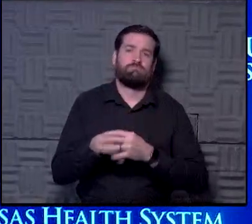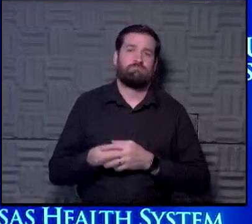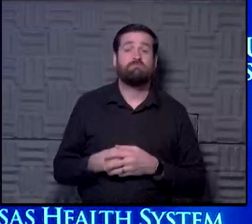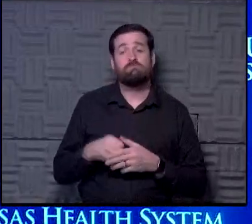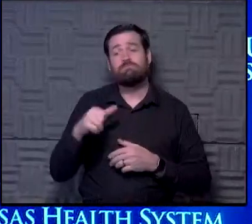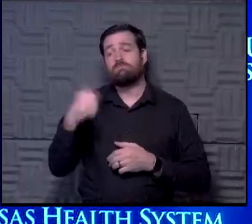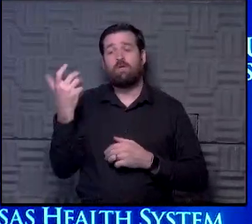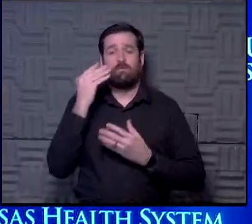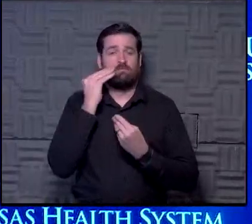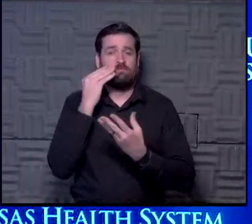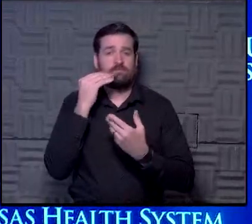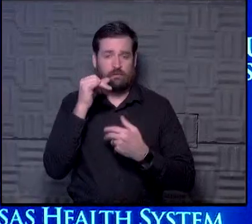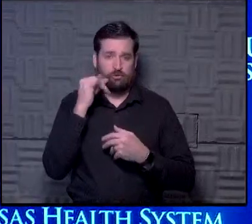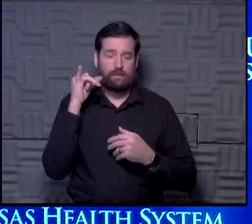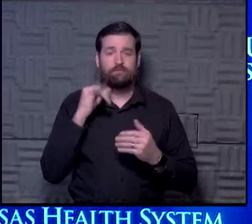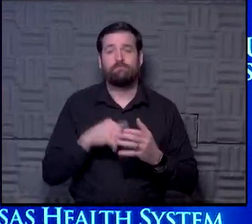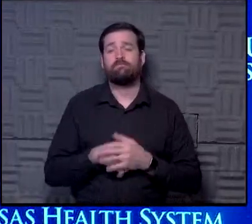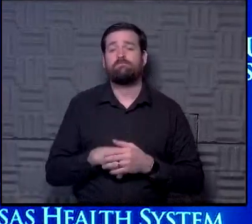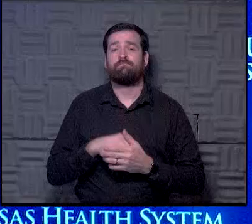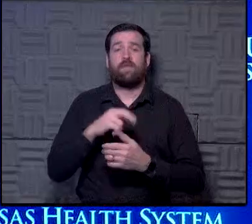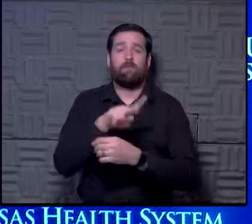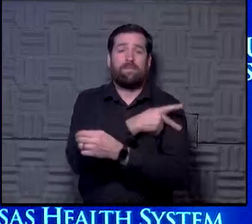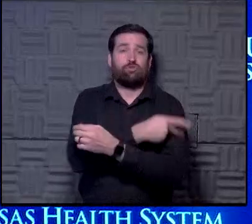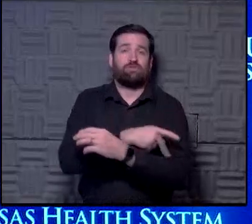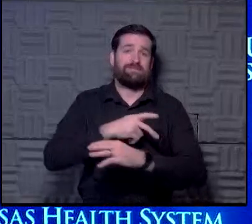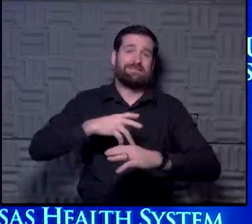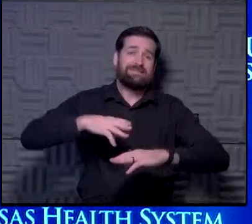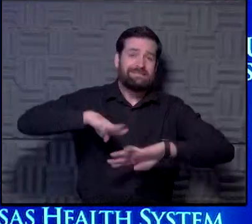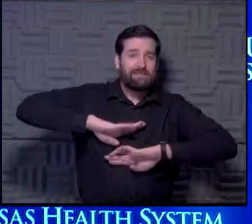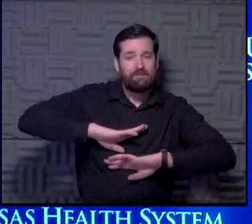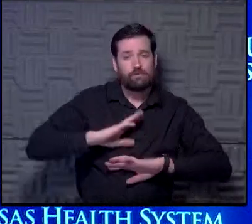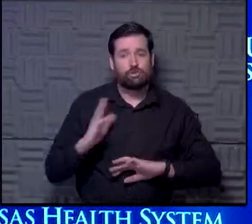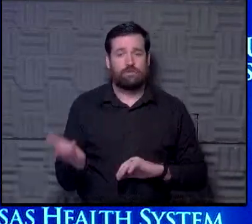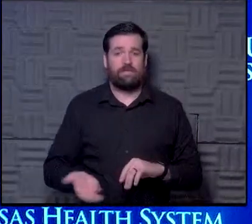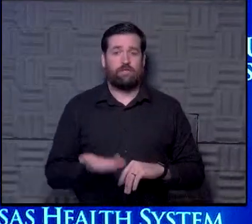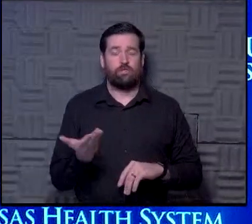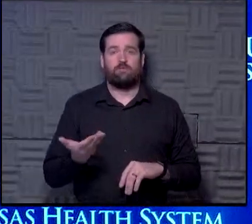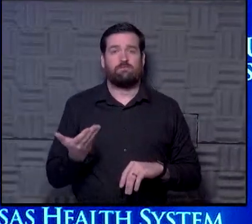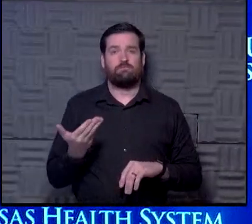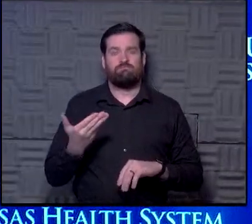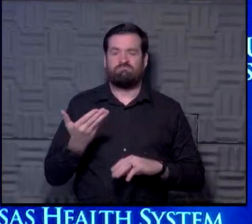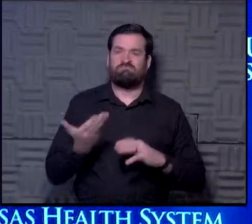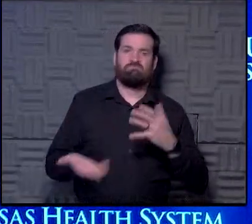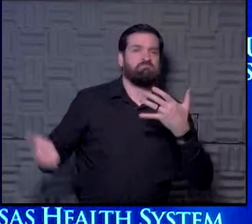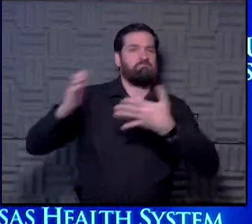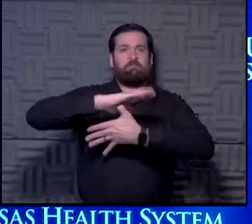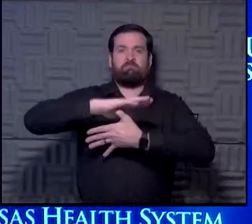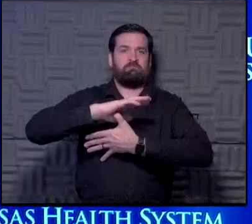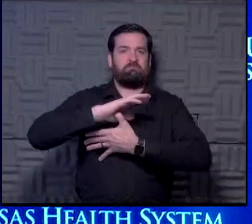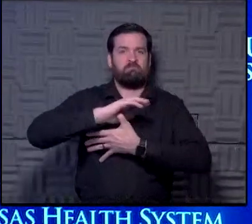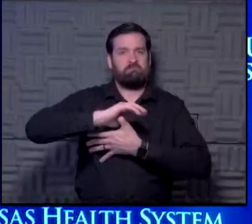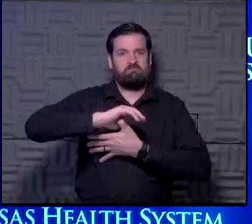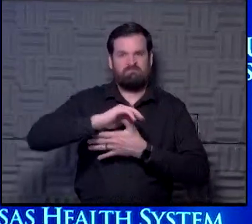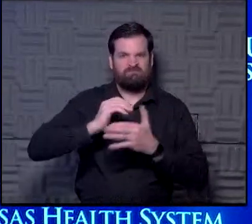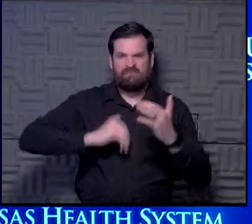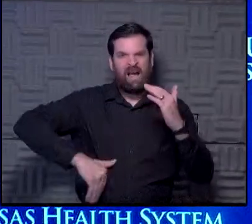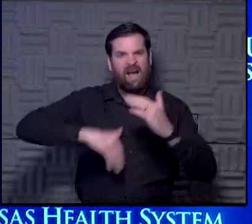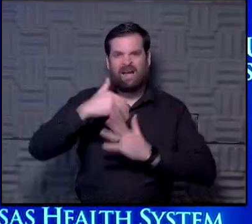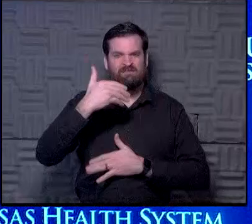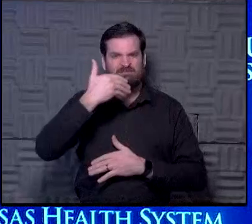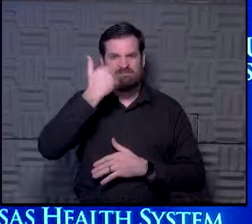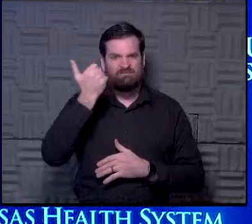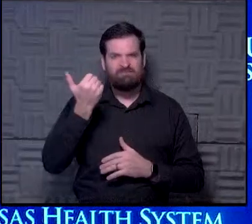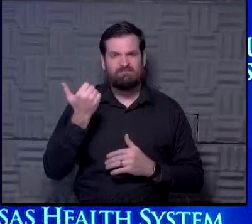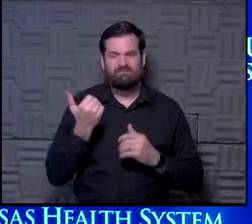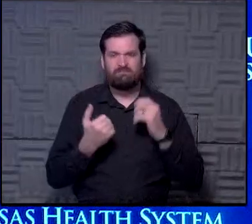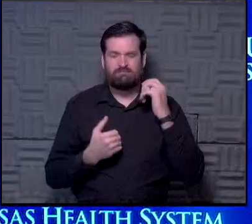another data point yesterday. Our patient satisfaction here is the highest that it's been. What does that say